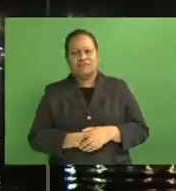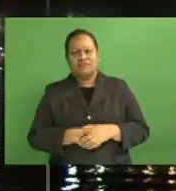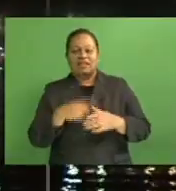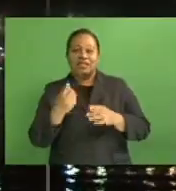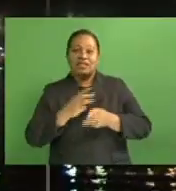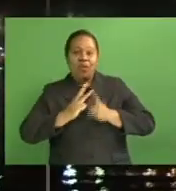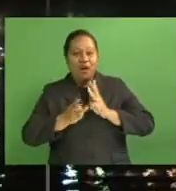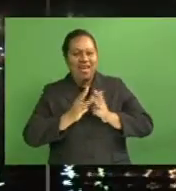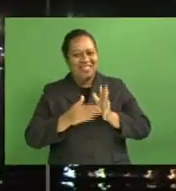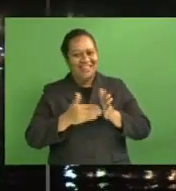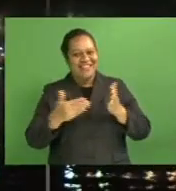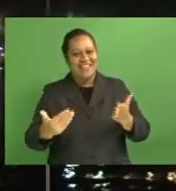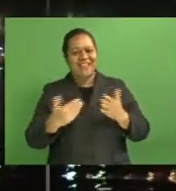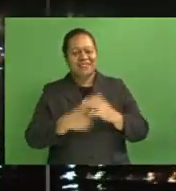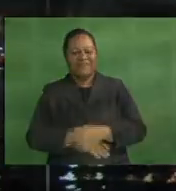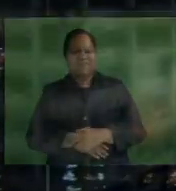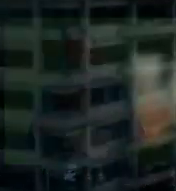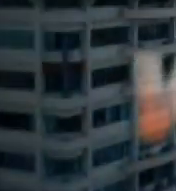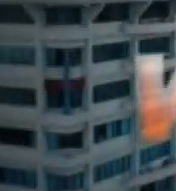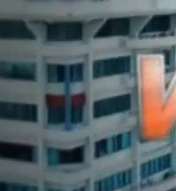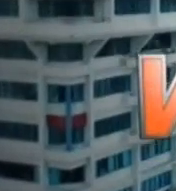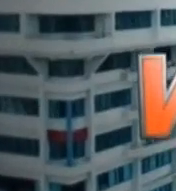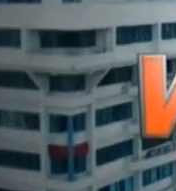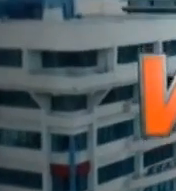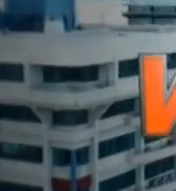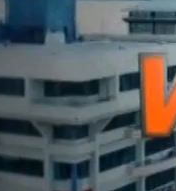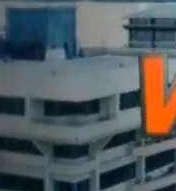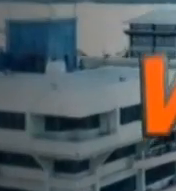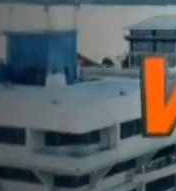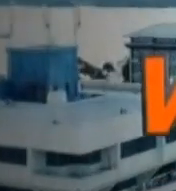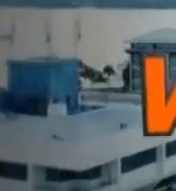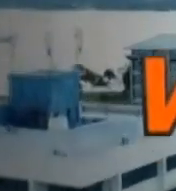It's weather time now with Angie.